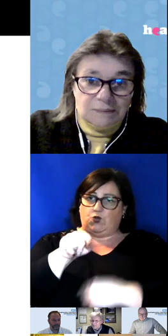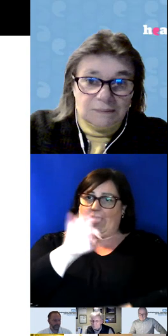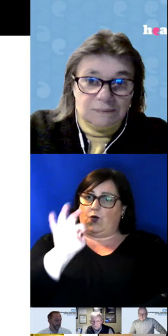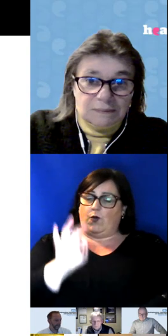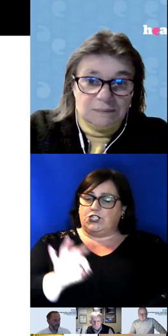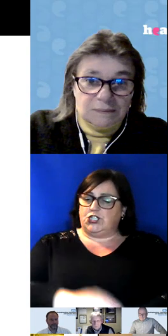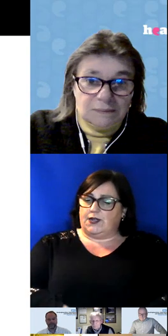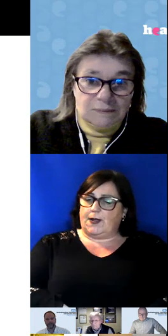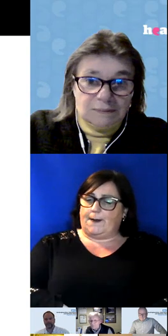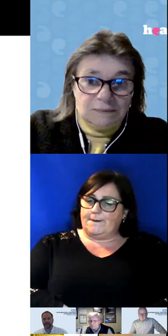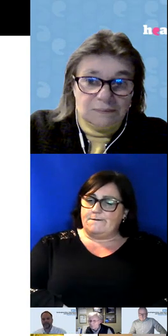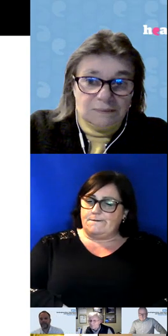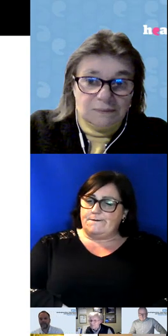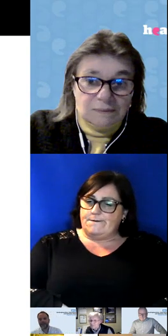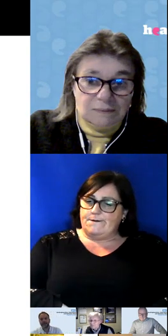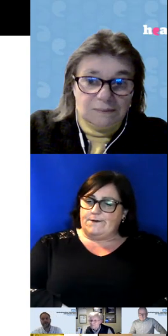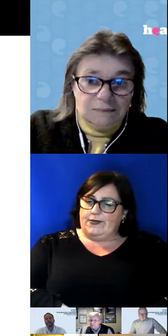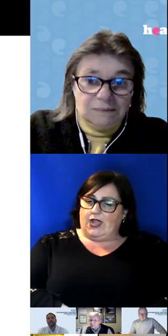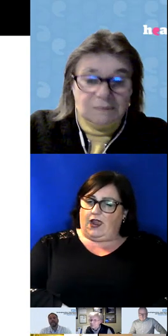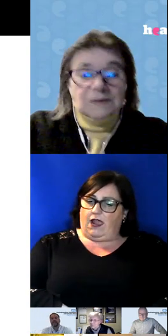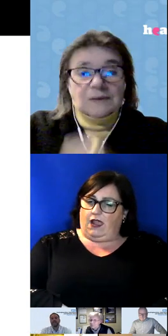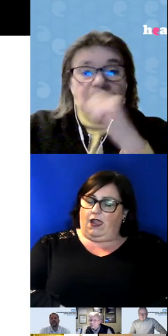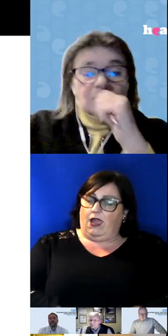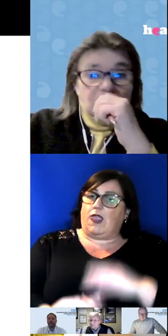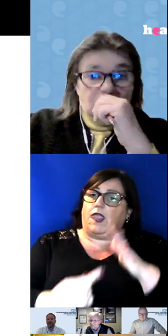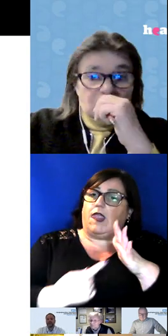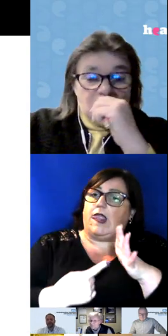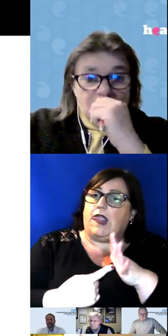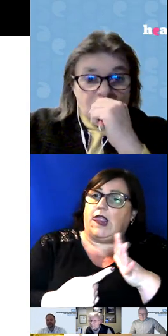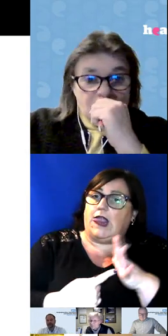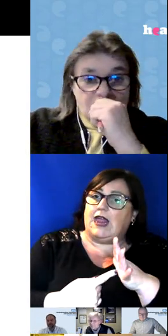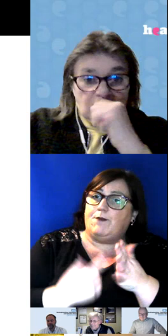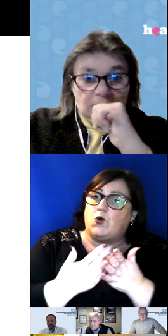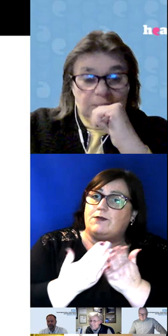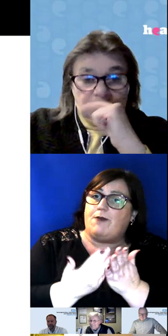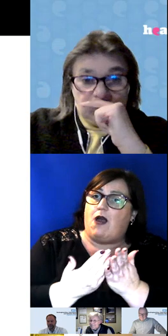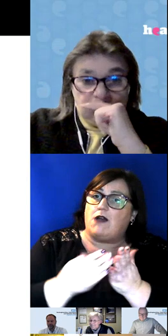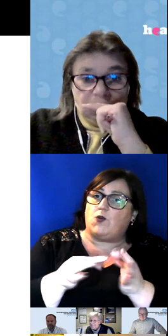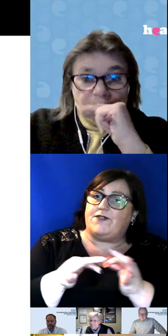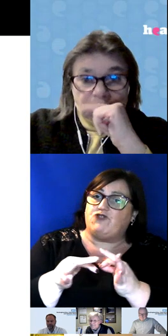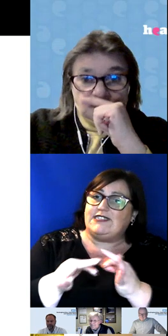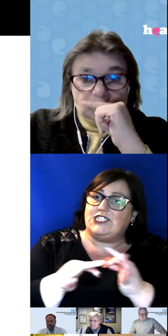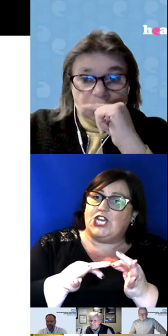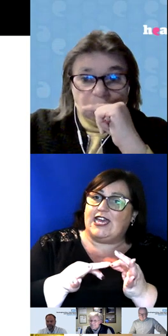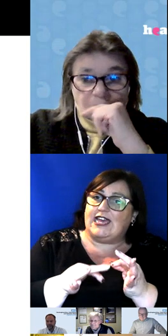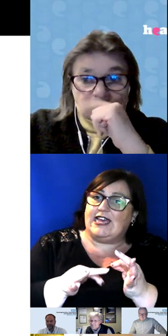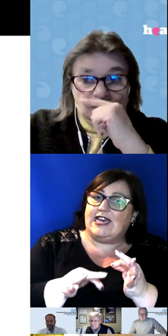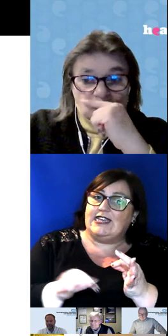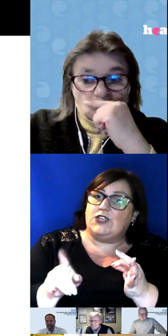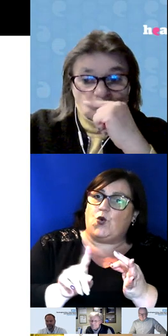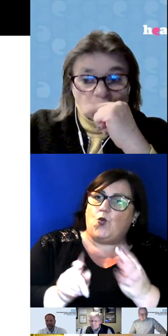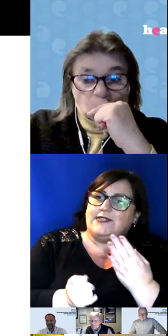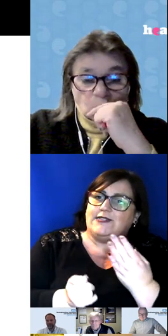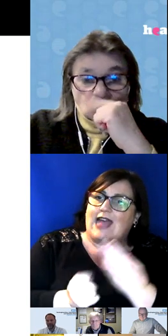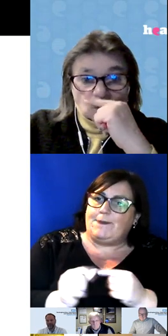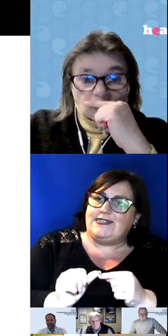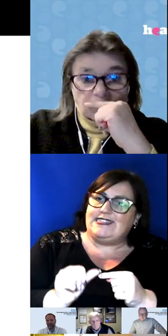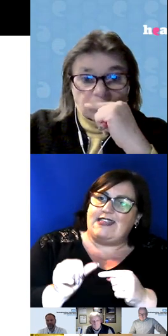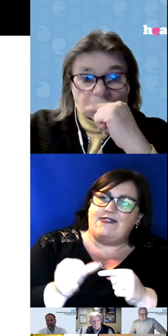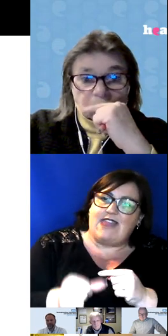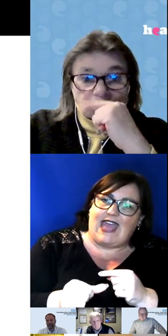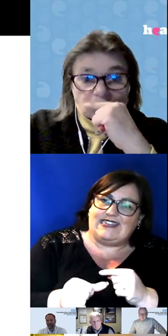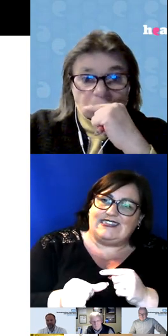Obviously a hugely important part of this strategy is thinking about what happens next. And given that this is a